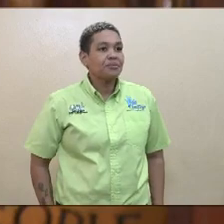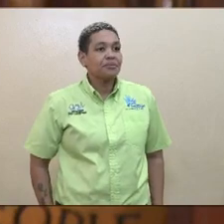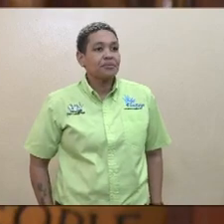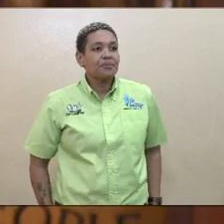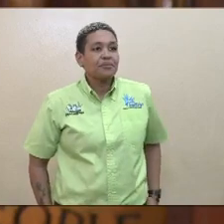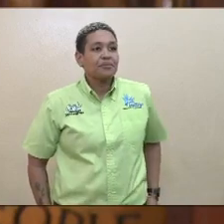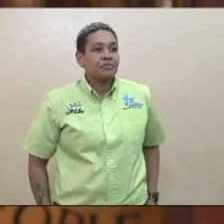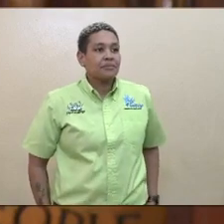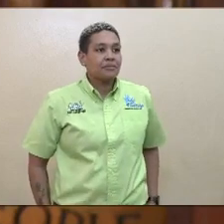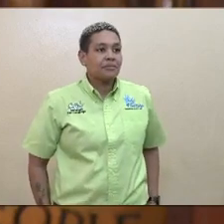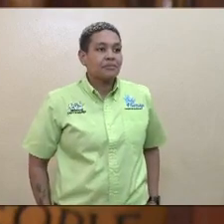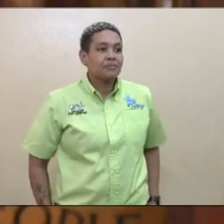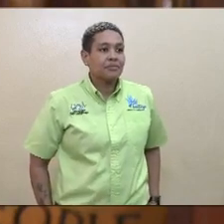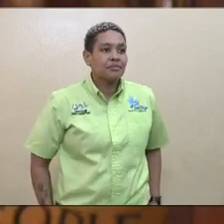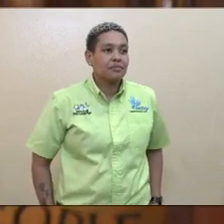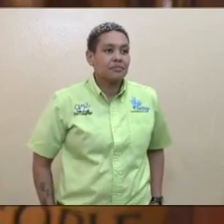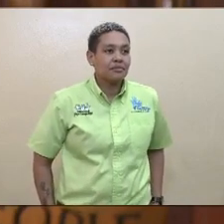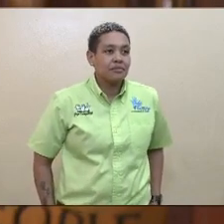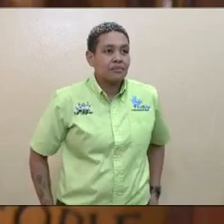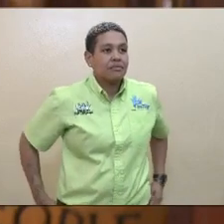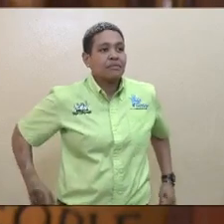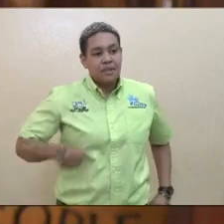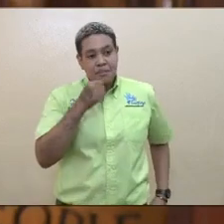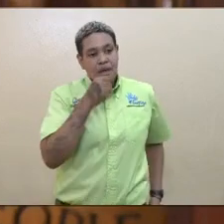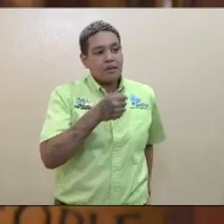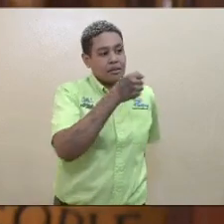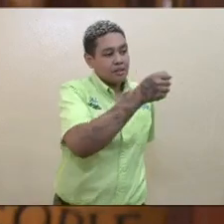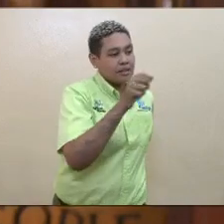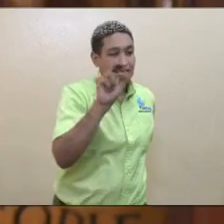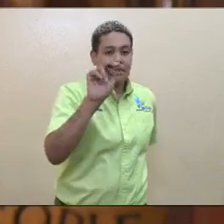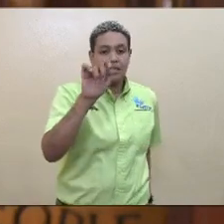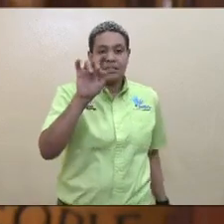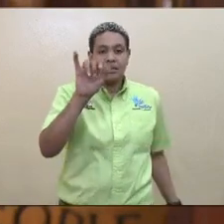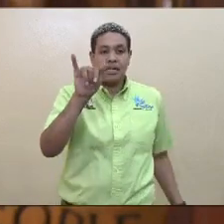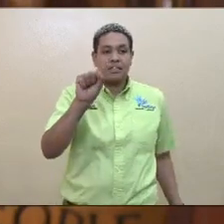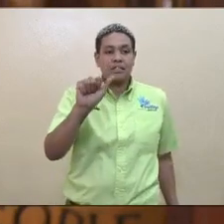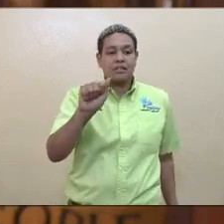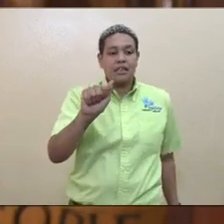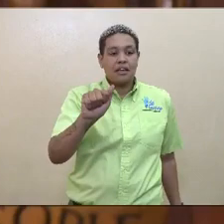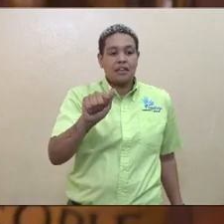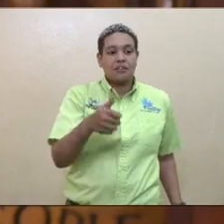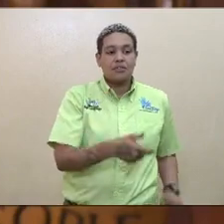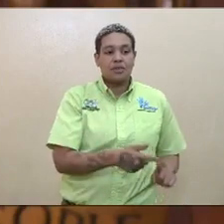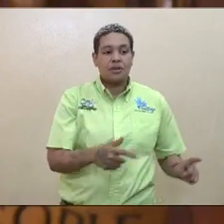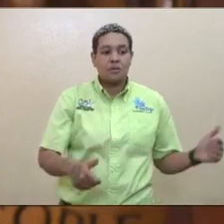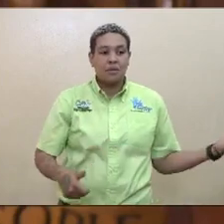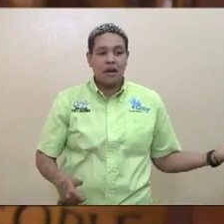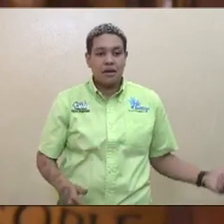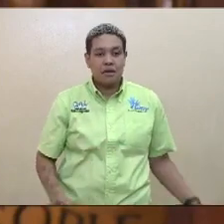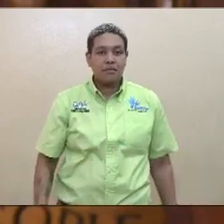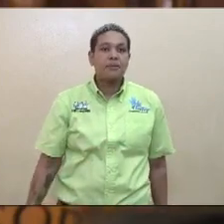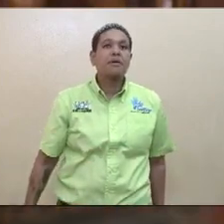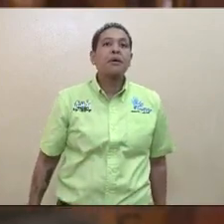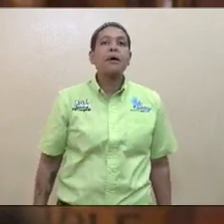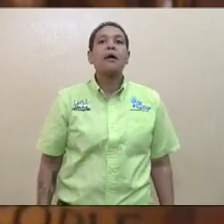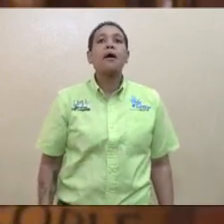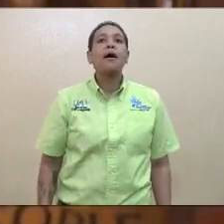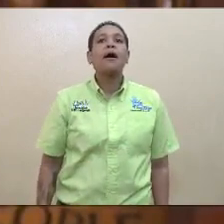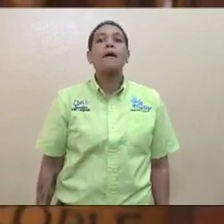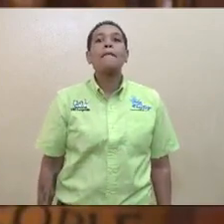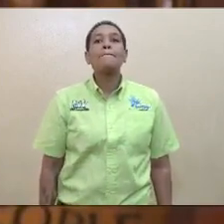Do we have any questions? There's a mic, Nastasia, the young lady to the back.